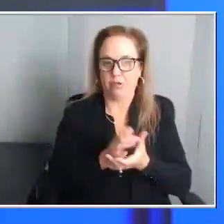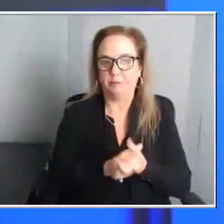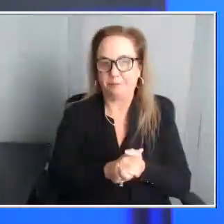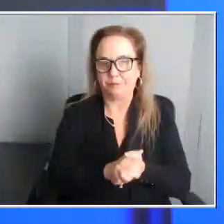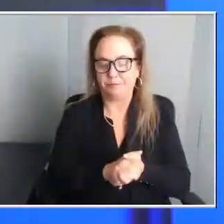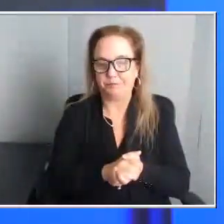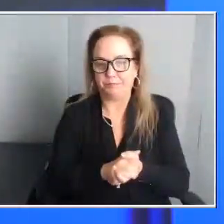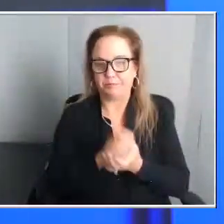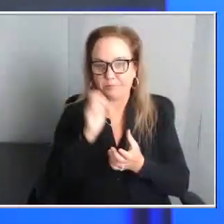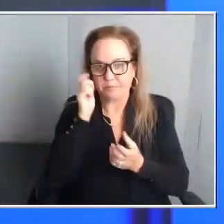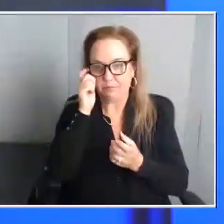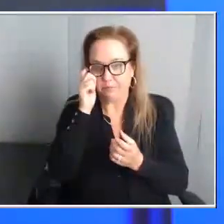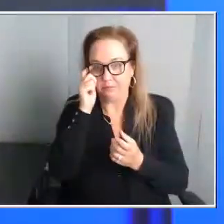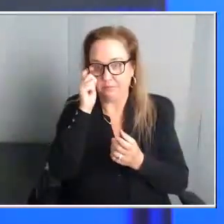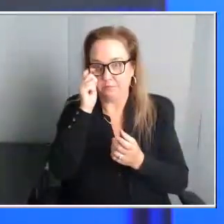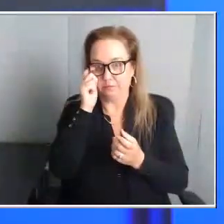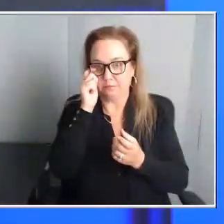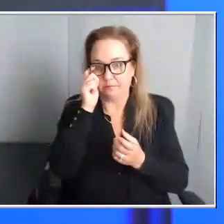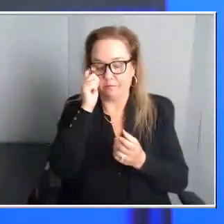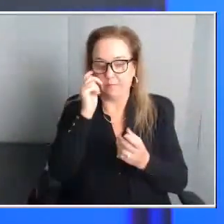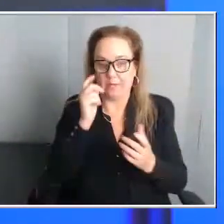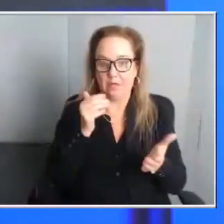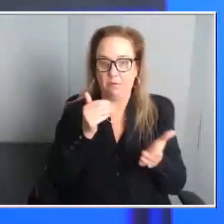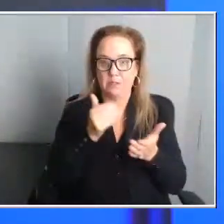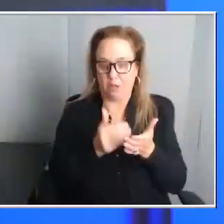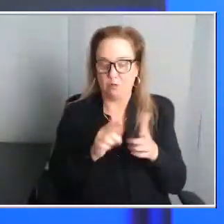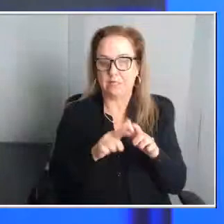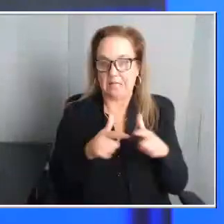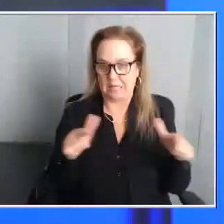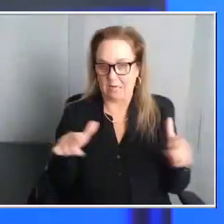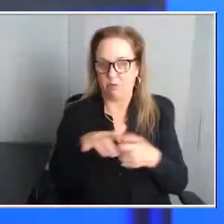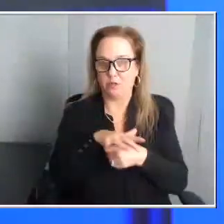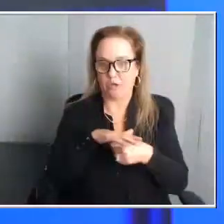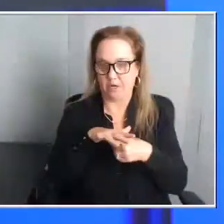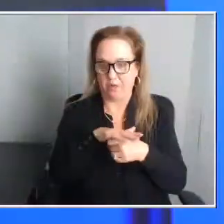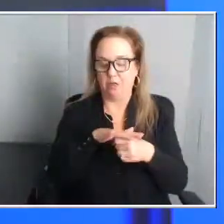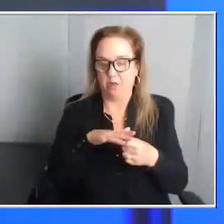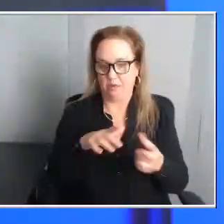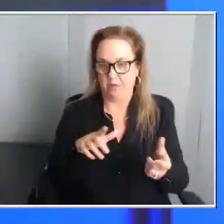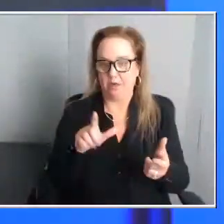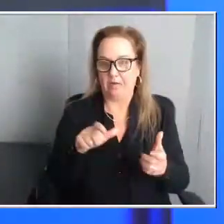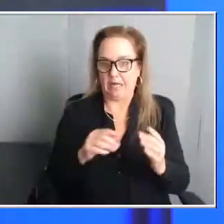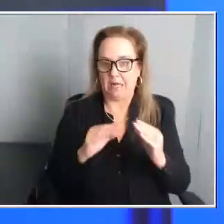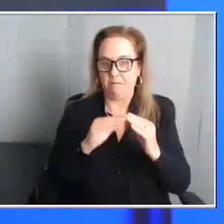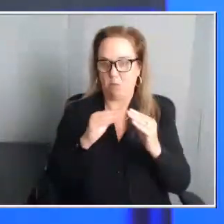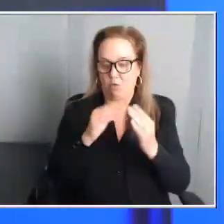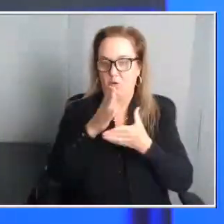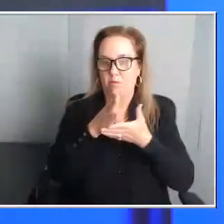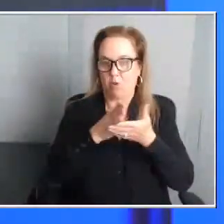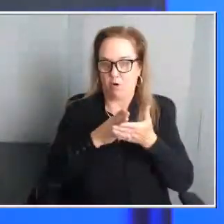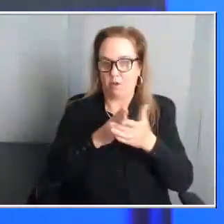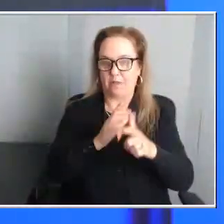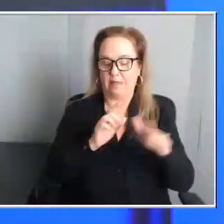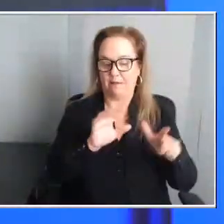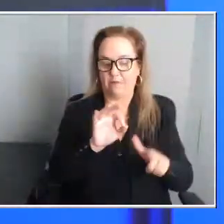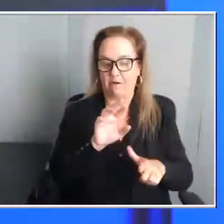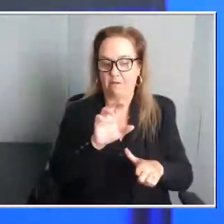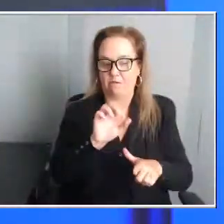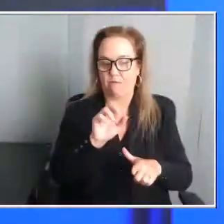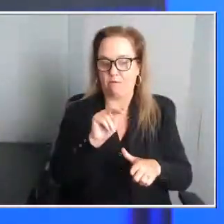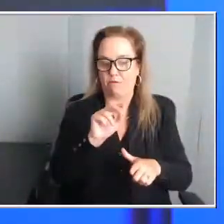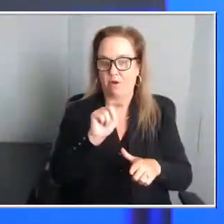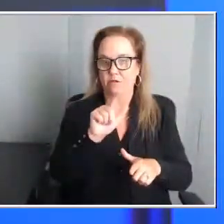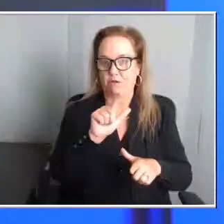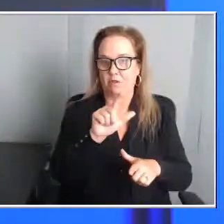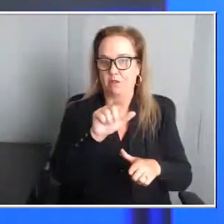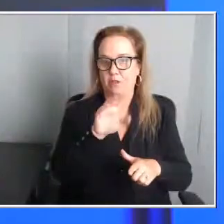And we pinpointed it. It was close to language. So he did have further part of the left frontal lobe removed. And during